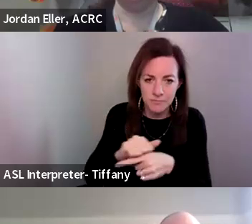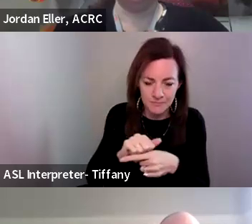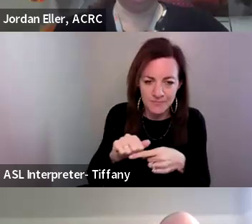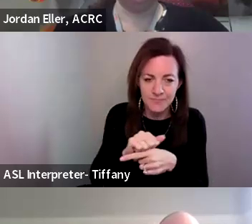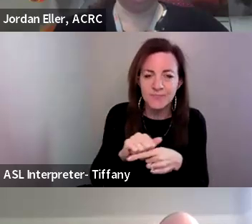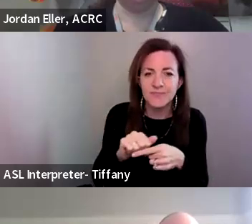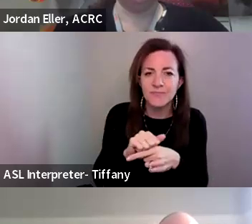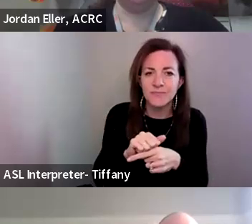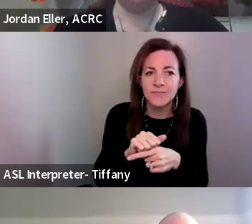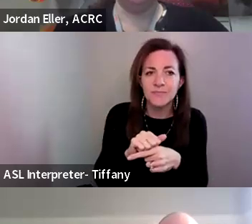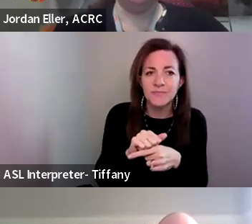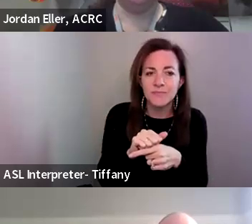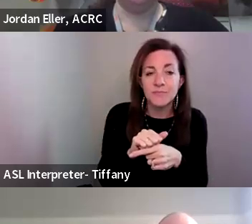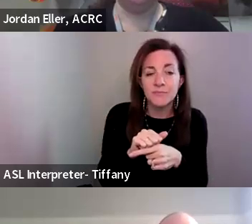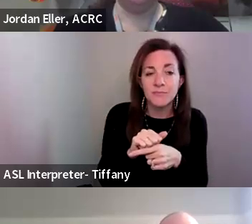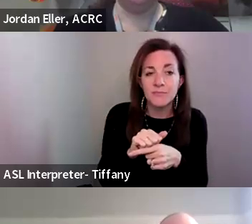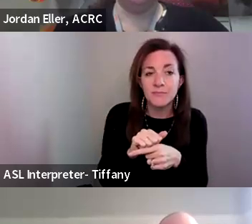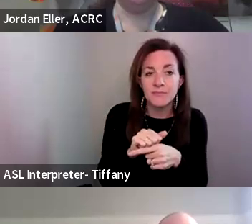training in